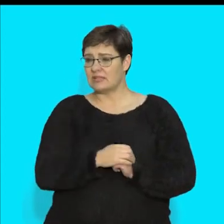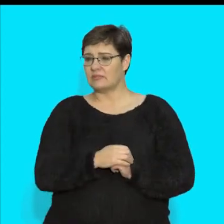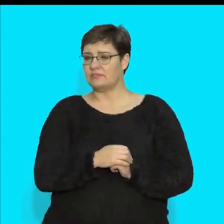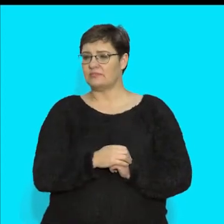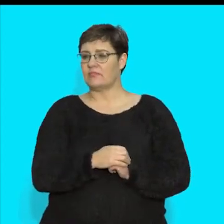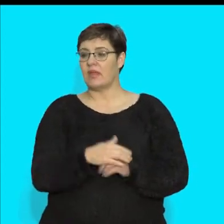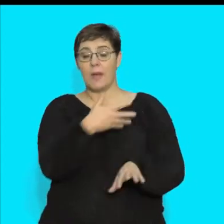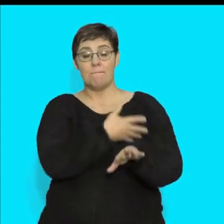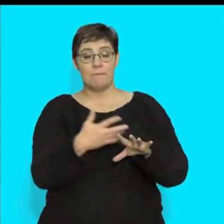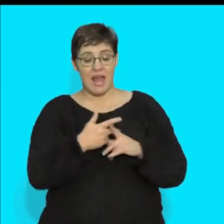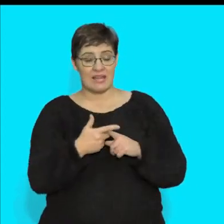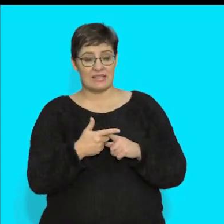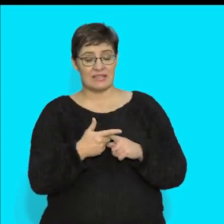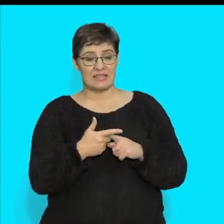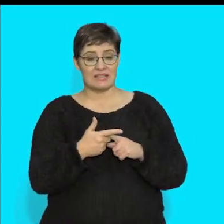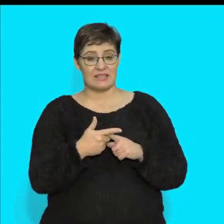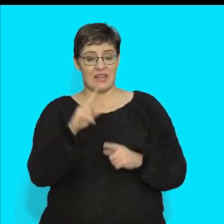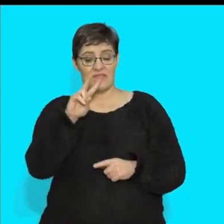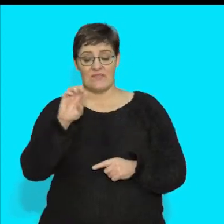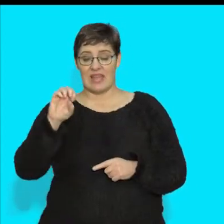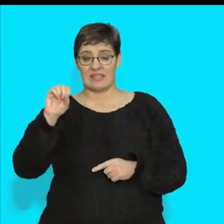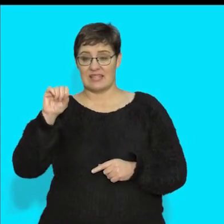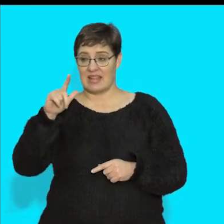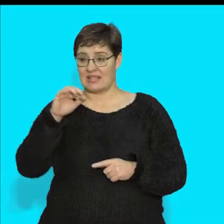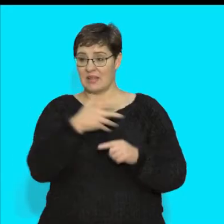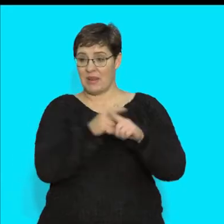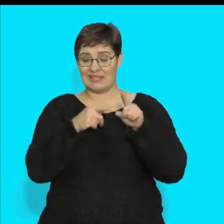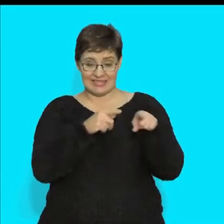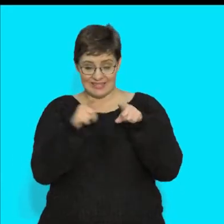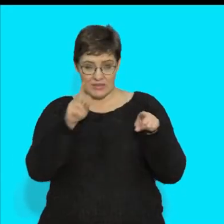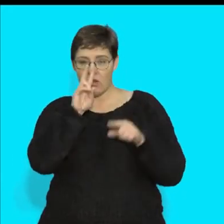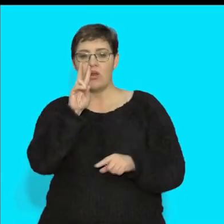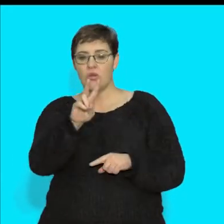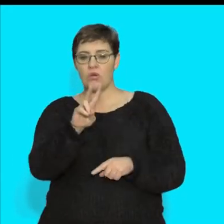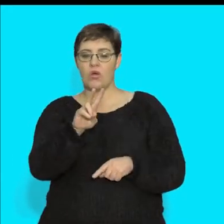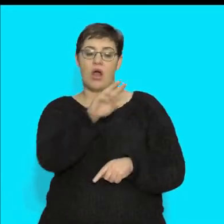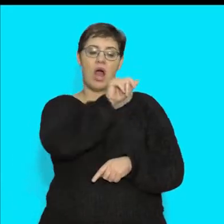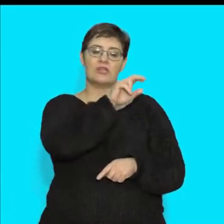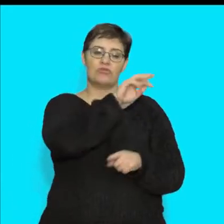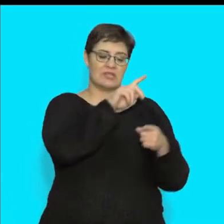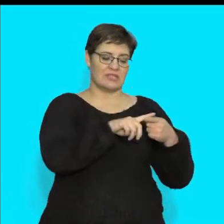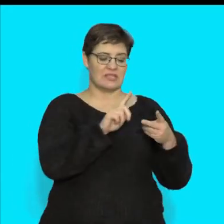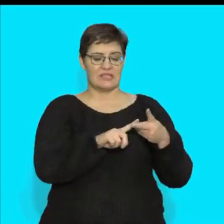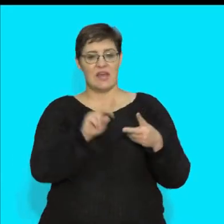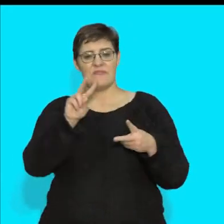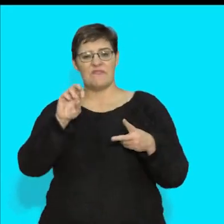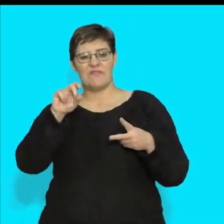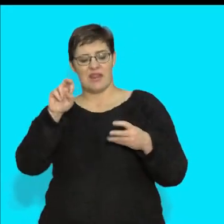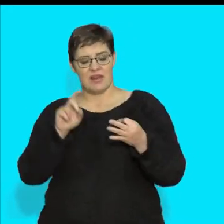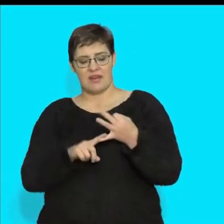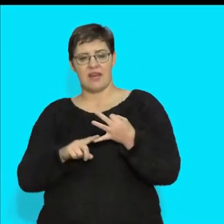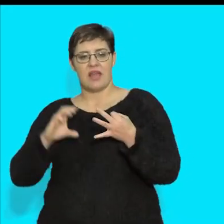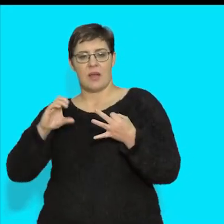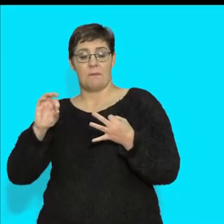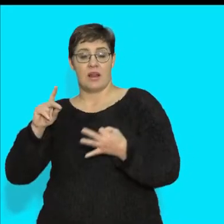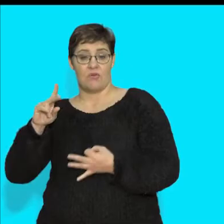blood vessels that we've looked at. Here's our blood vessels. And we looked at an artery, a vein, or capillary. And their function,